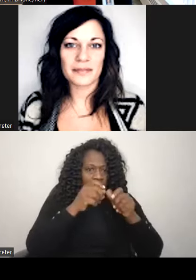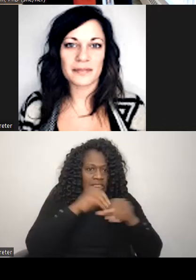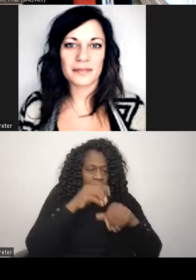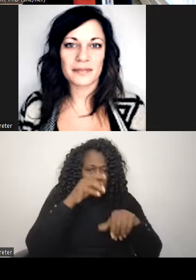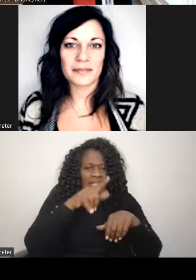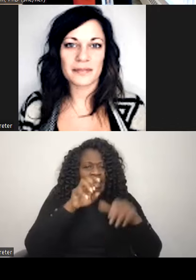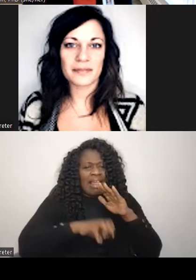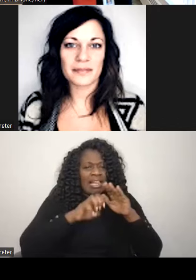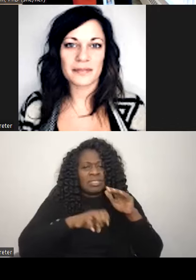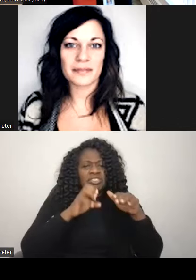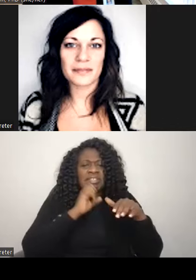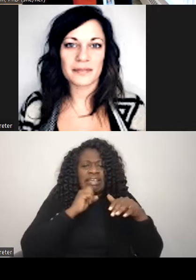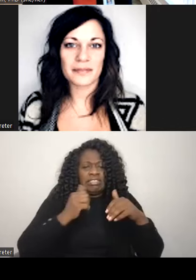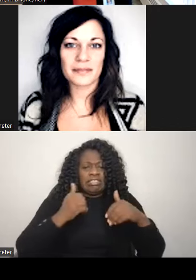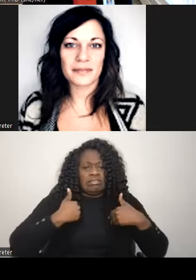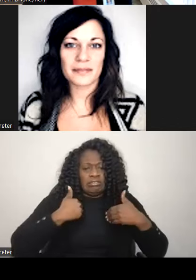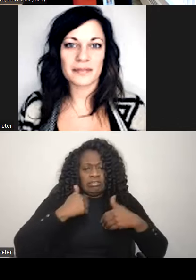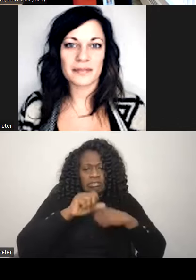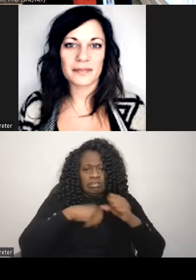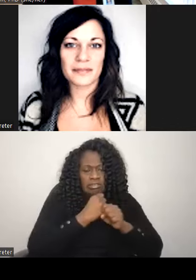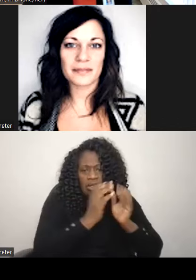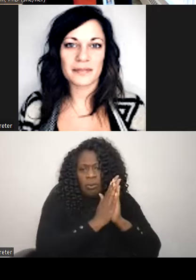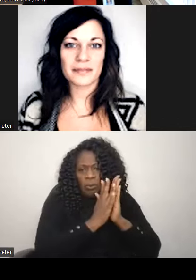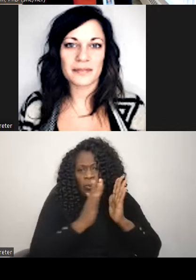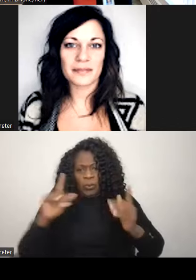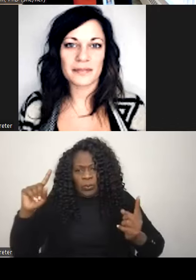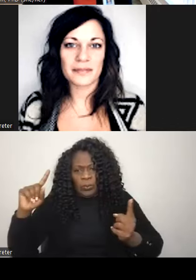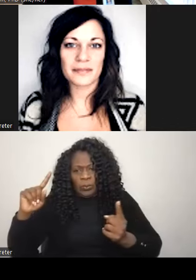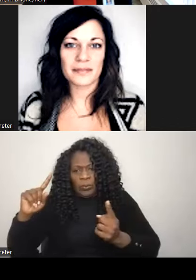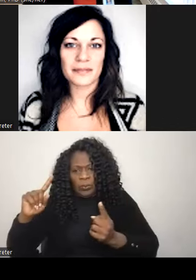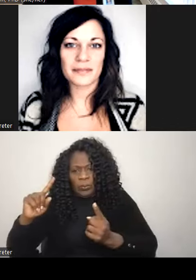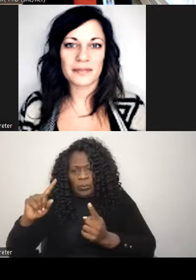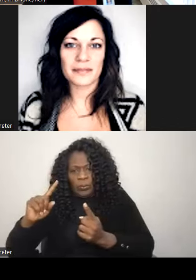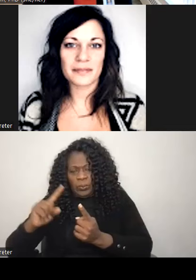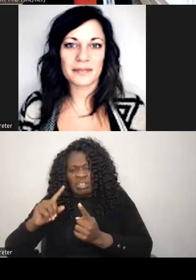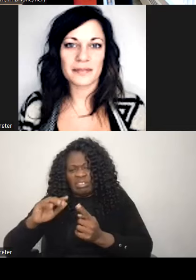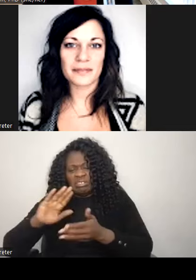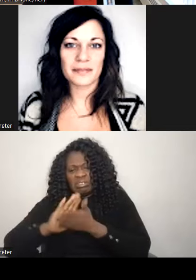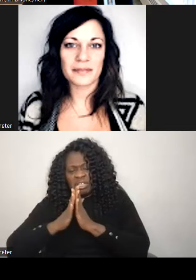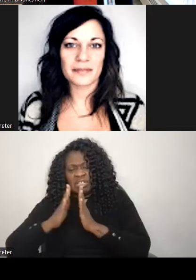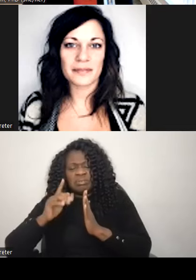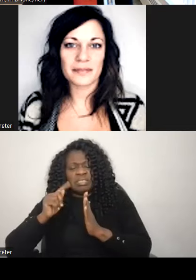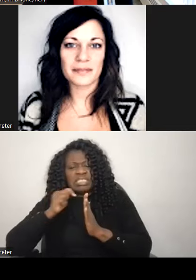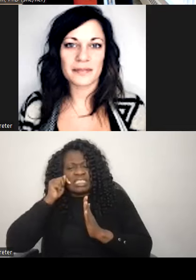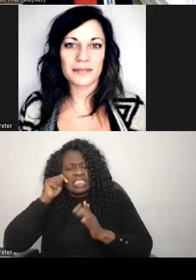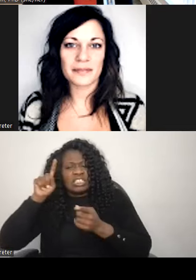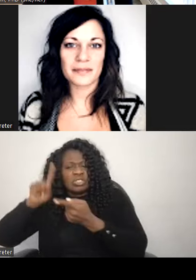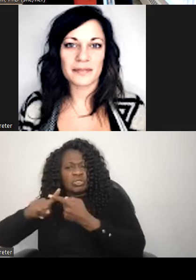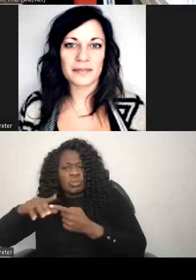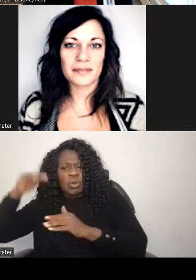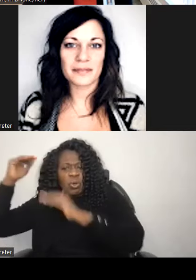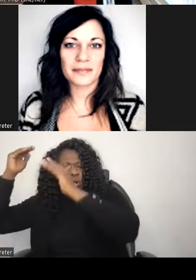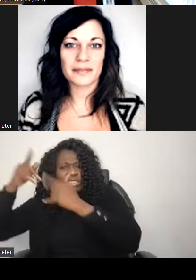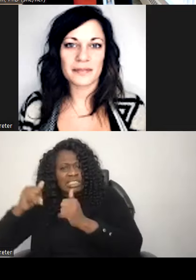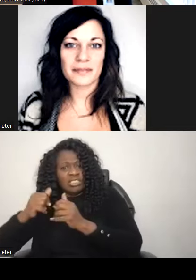elementary age years. And while it settles down a little bit as you enter late adolescence and early adulthood, it's still going at